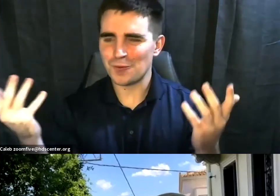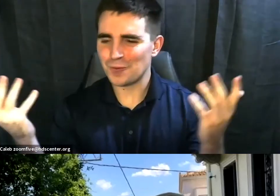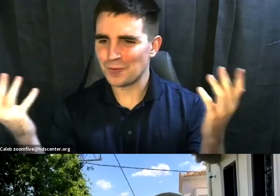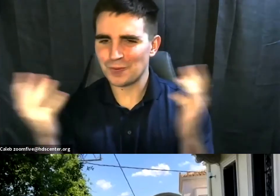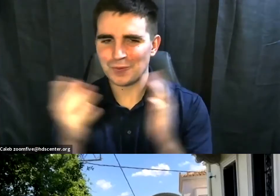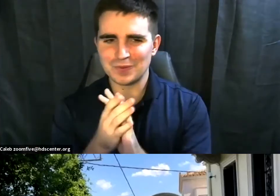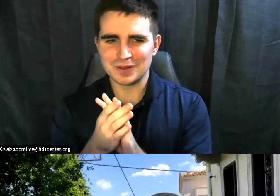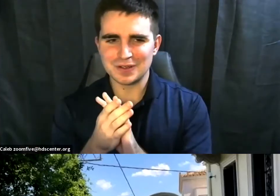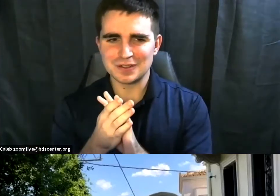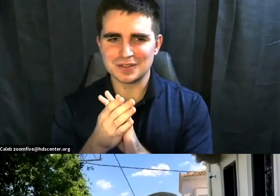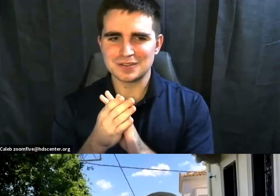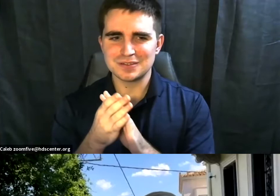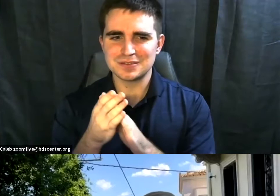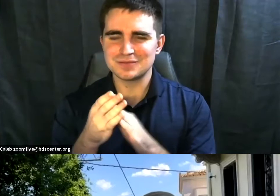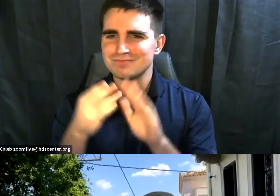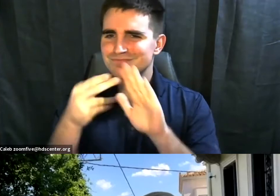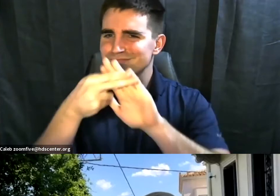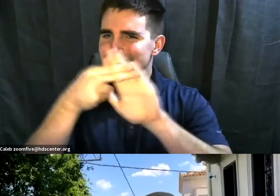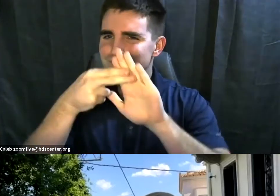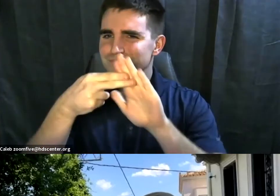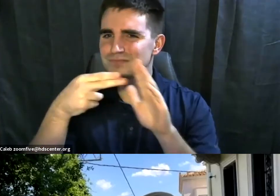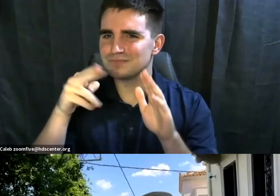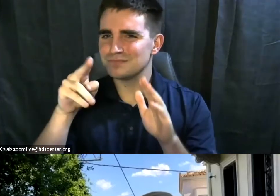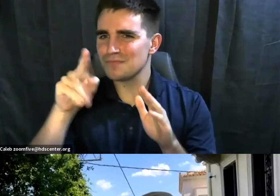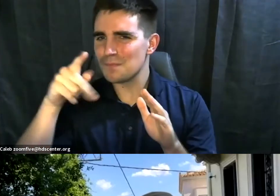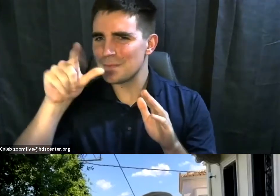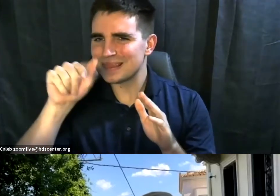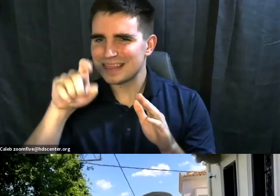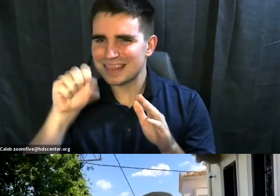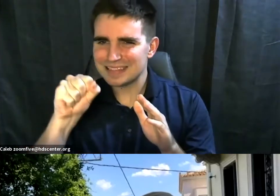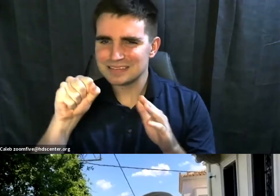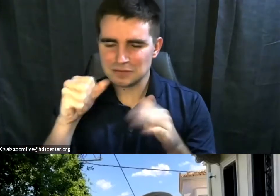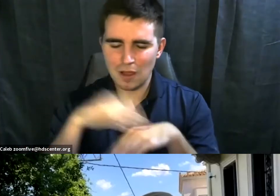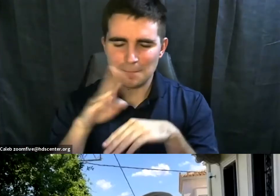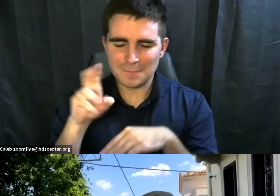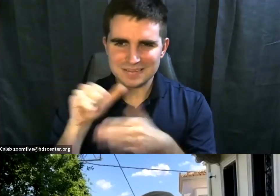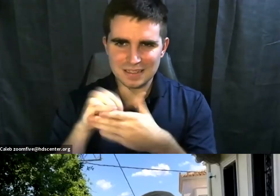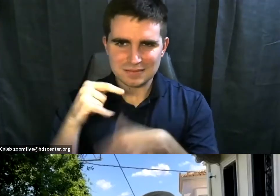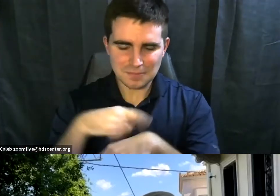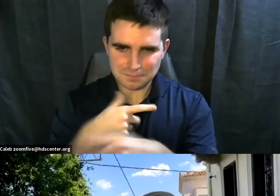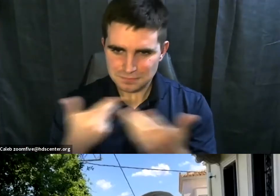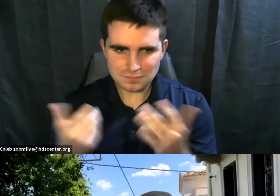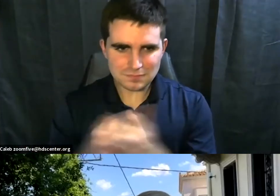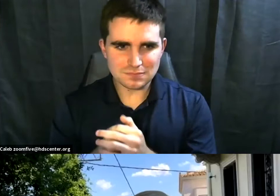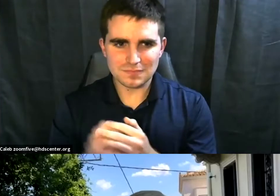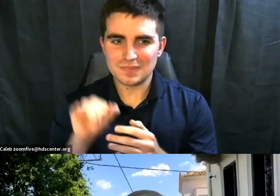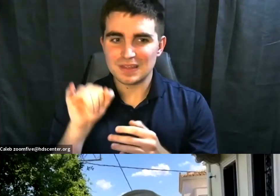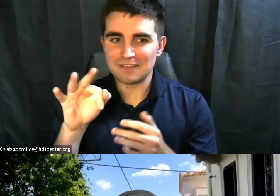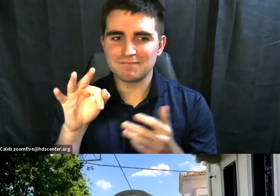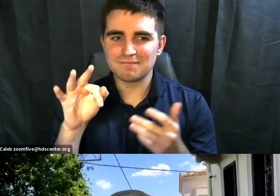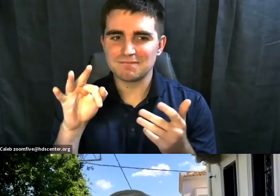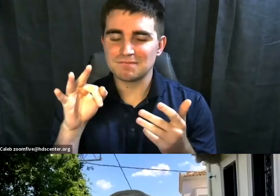Braille bus labels or plates on buses at that time. That sounds like a silly little thing, but if a visually impaired person wants to file